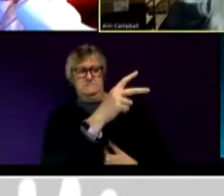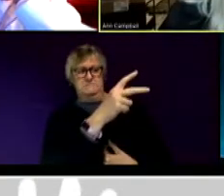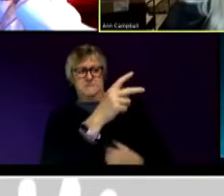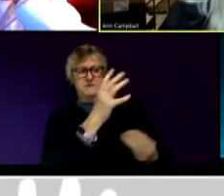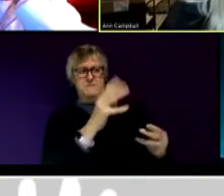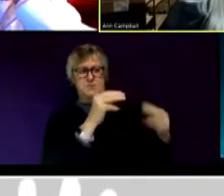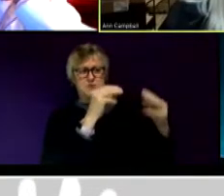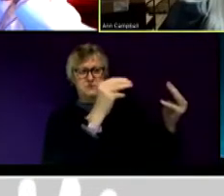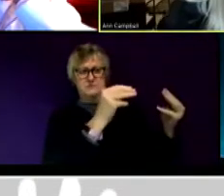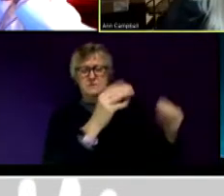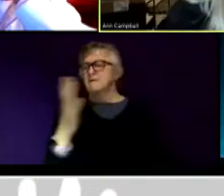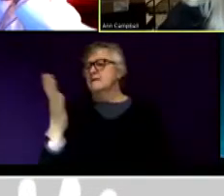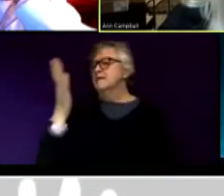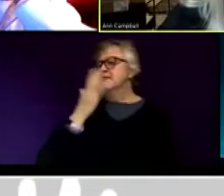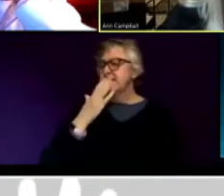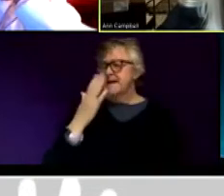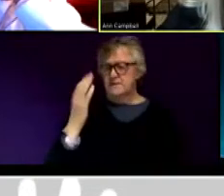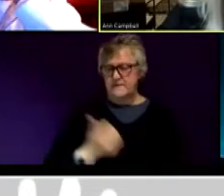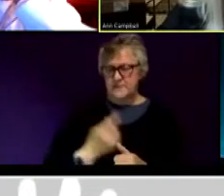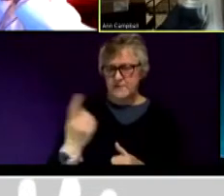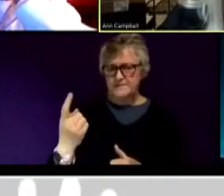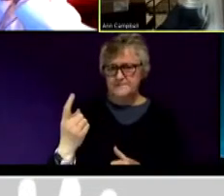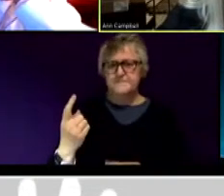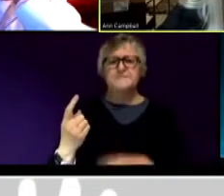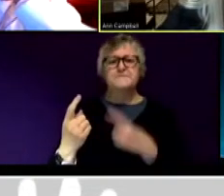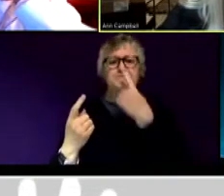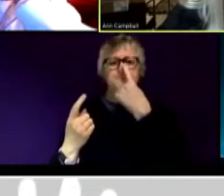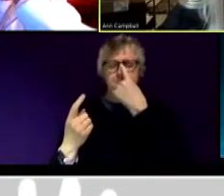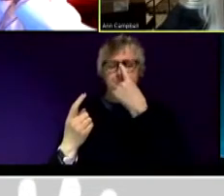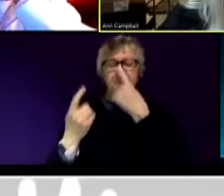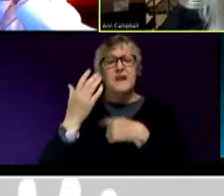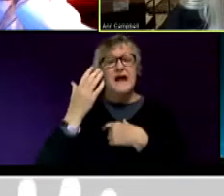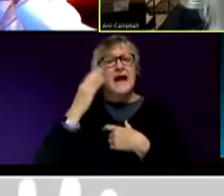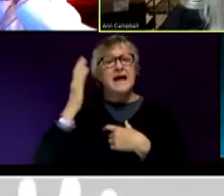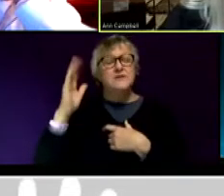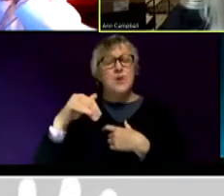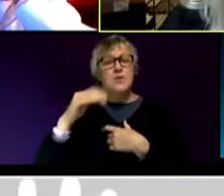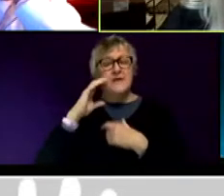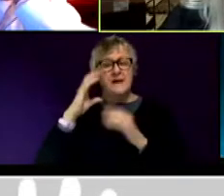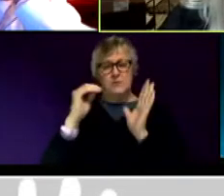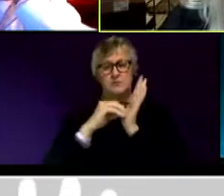Thanks, everyone. I think that I know that we're capturing it